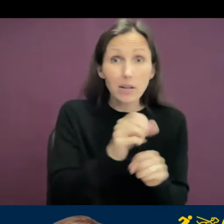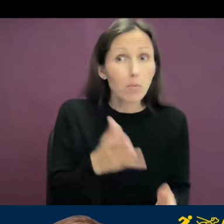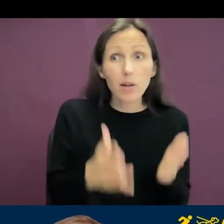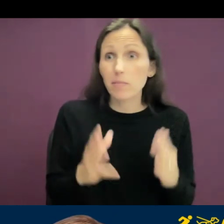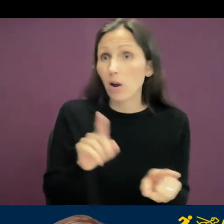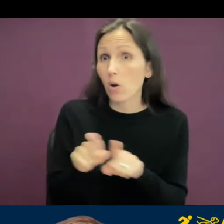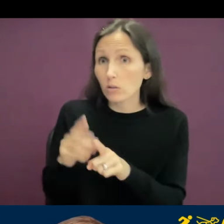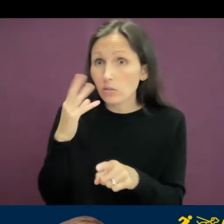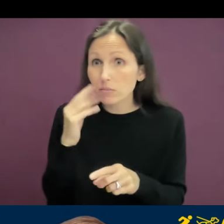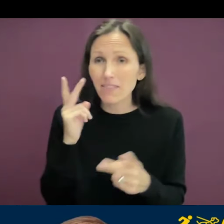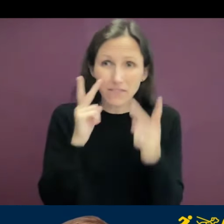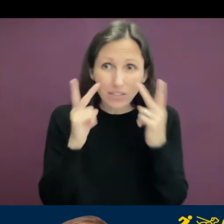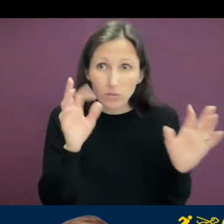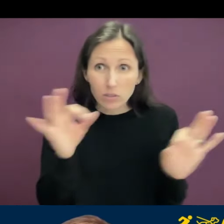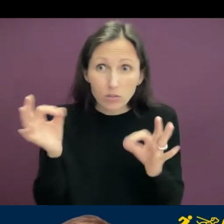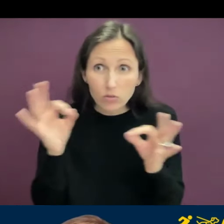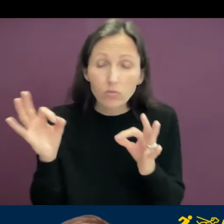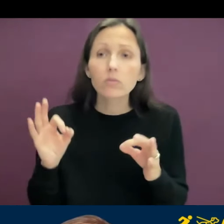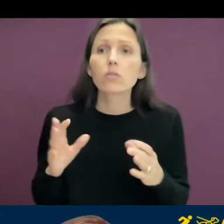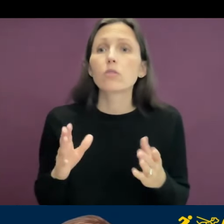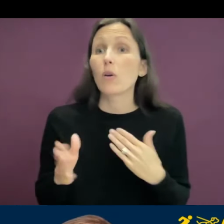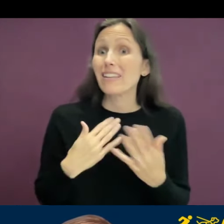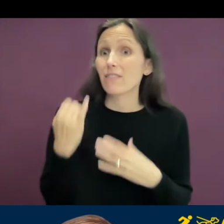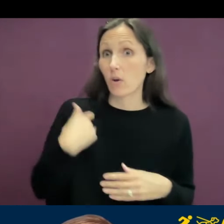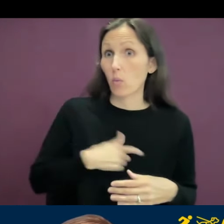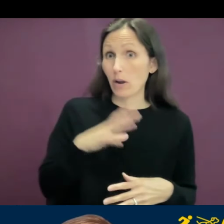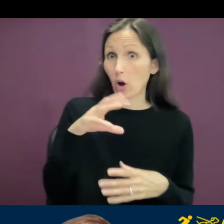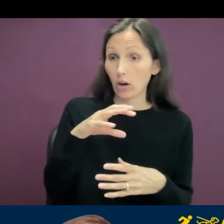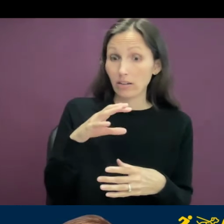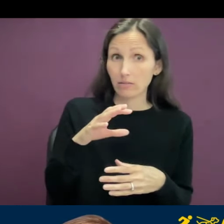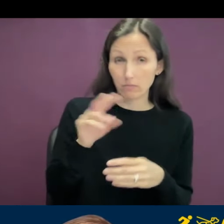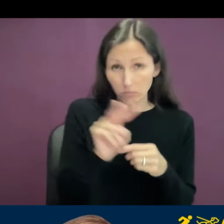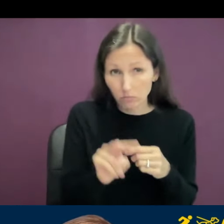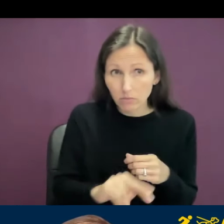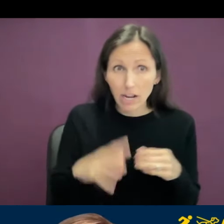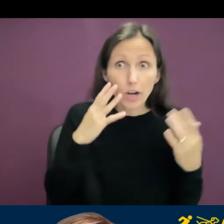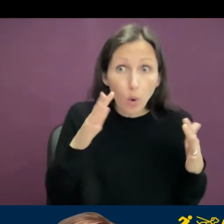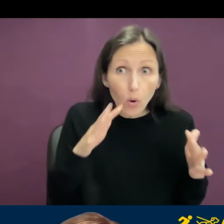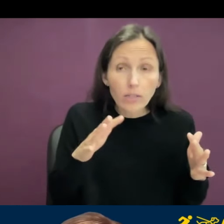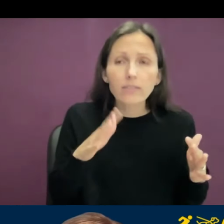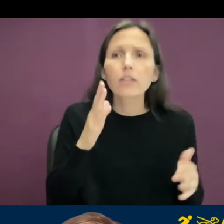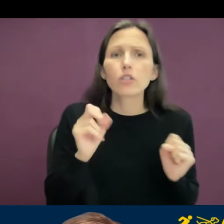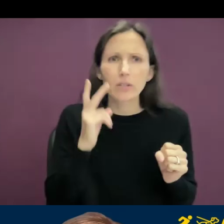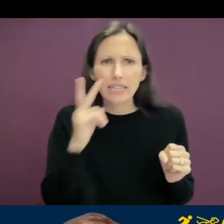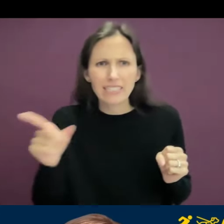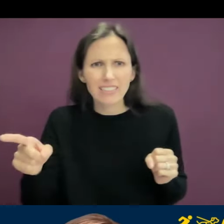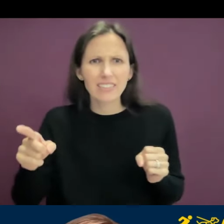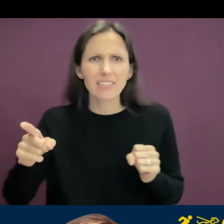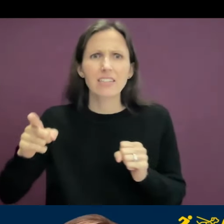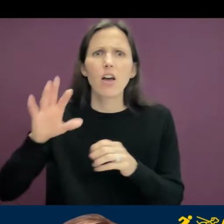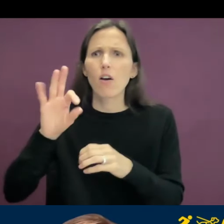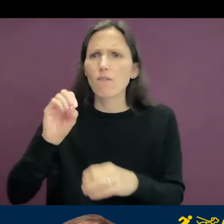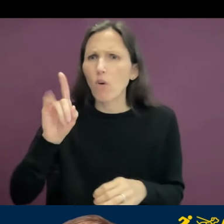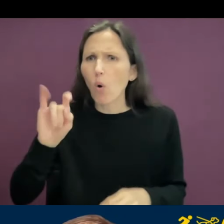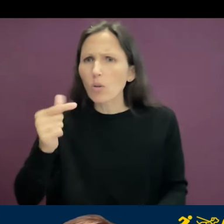visual distractions. So although we're in the noise category, they may see different things such as a folding wall partition or